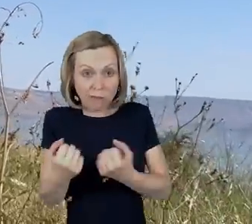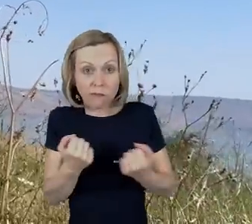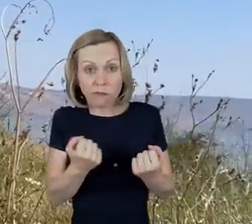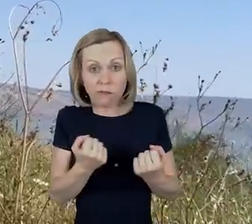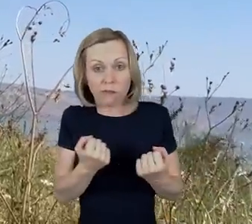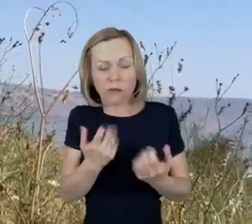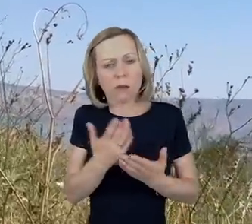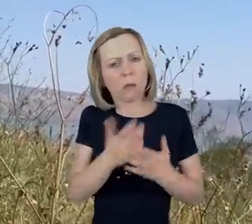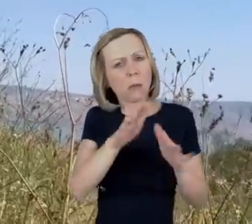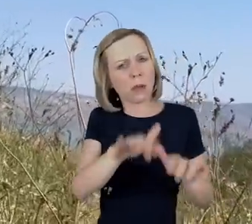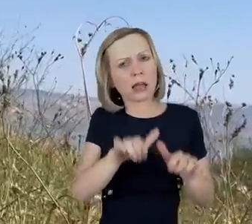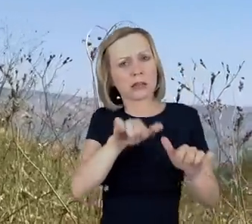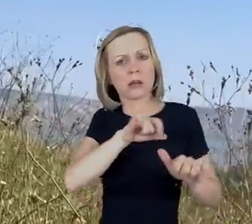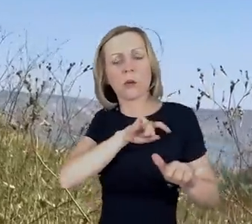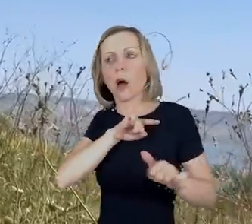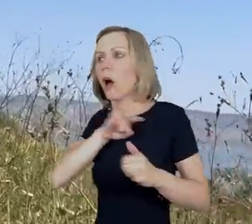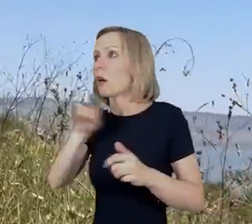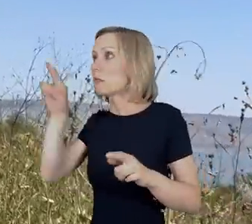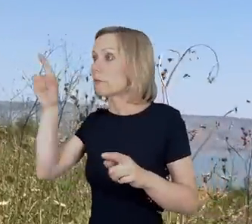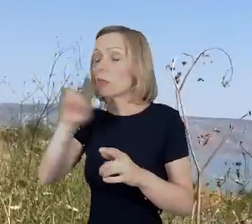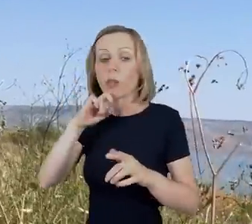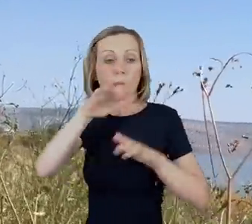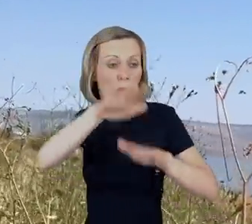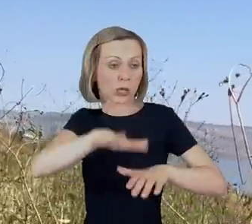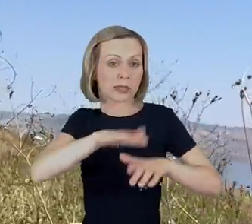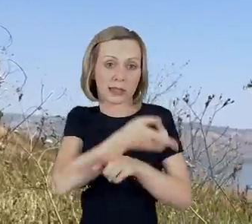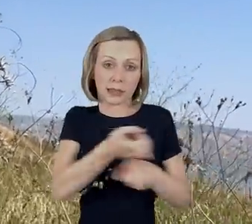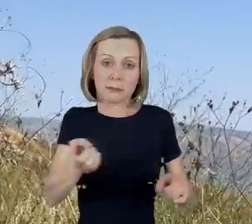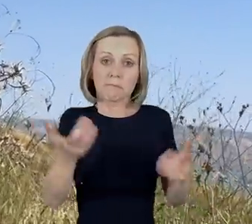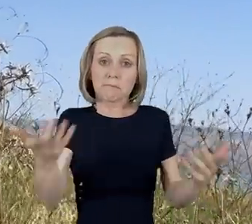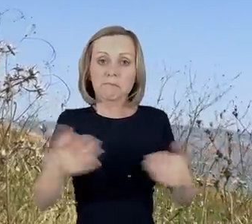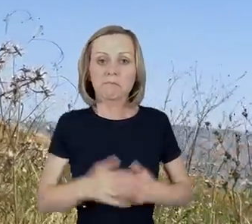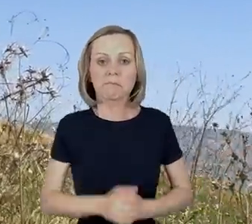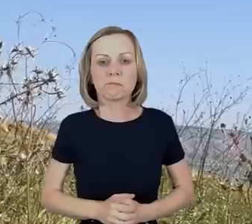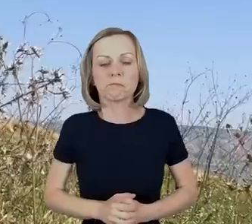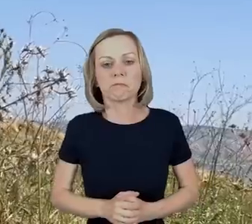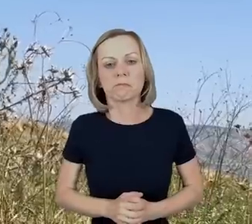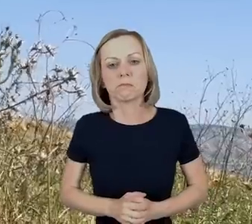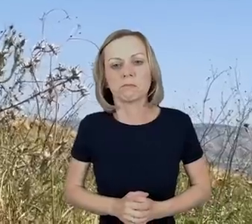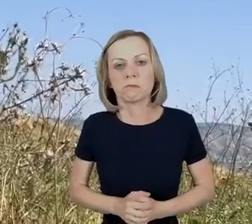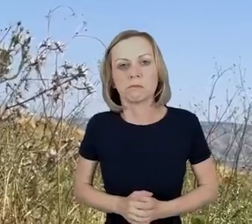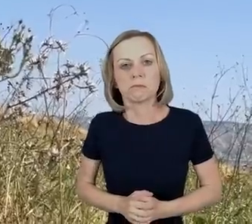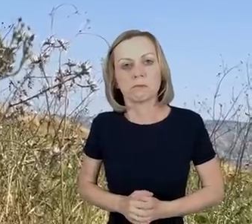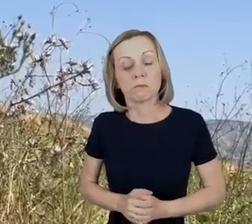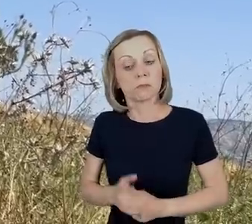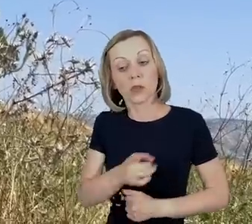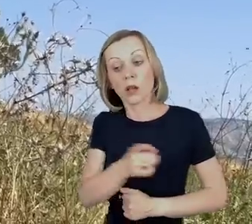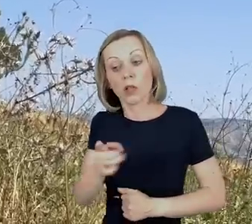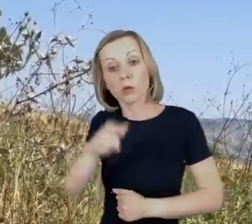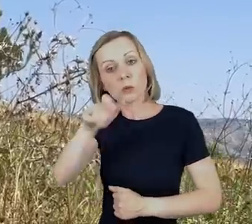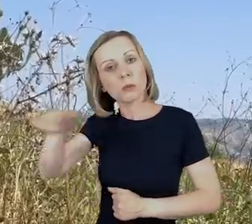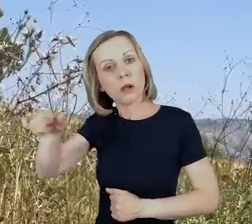Blessed are the merciful, for they will have mercy shown them.